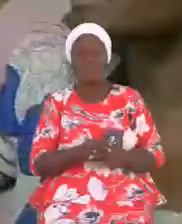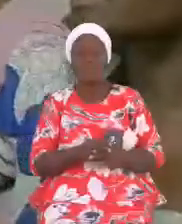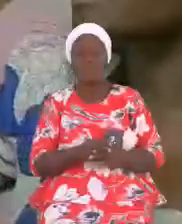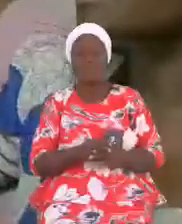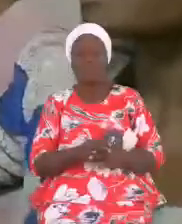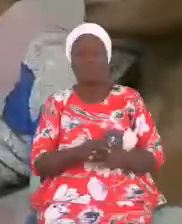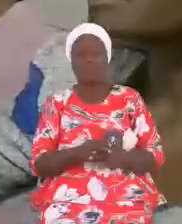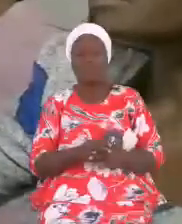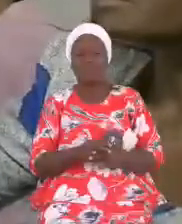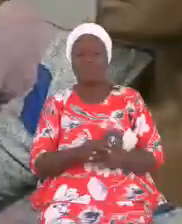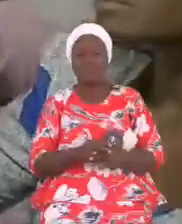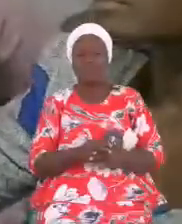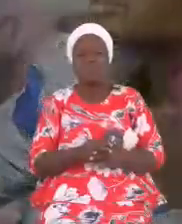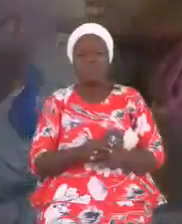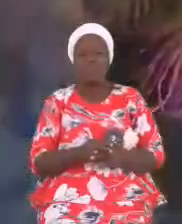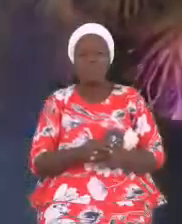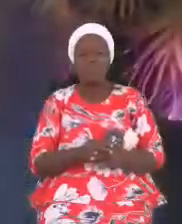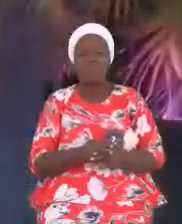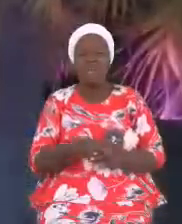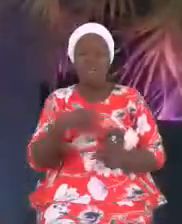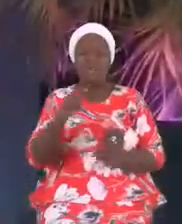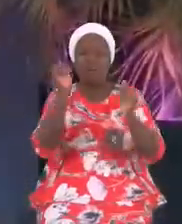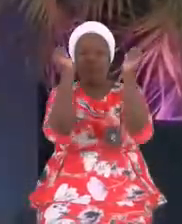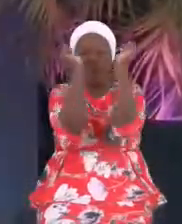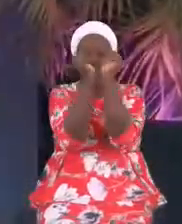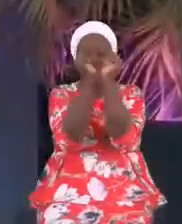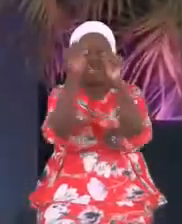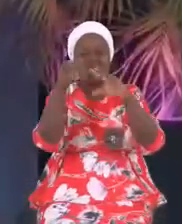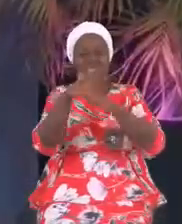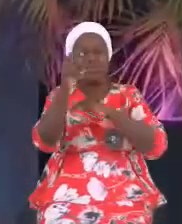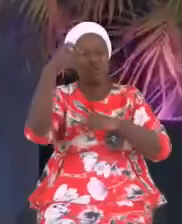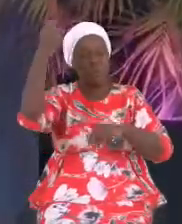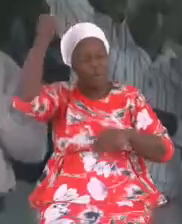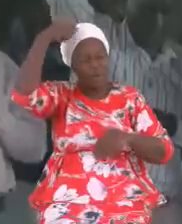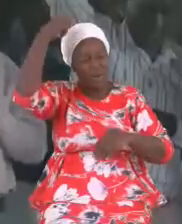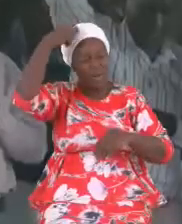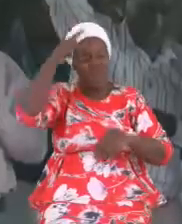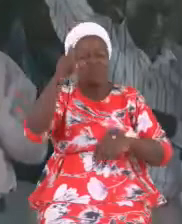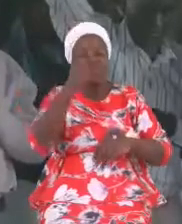The bondage in your brain, you are loosed.